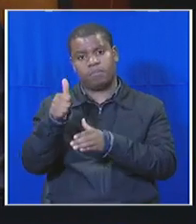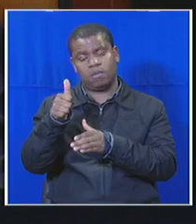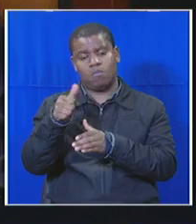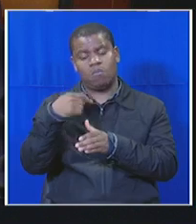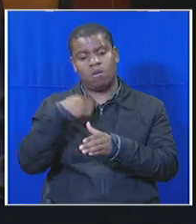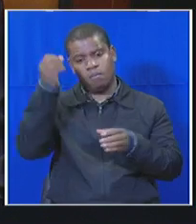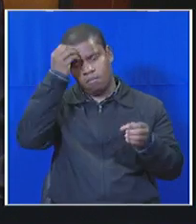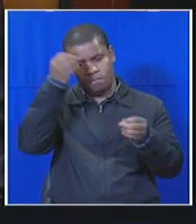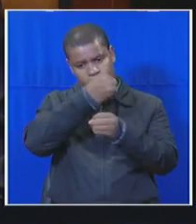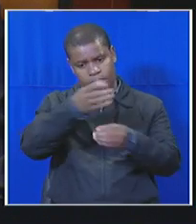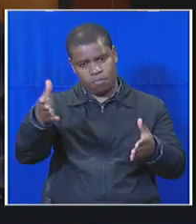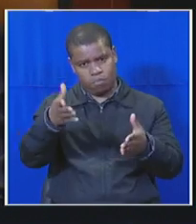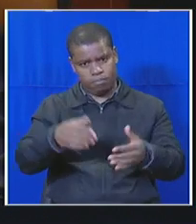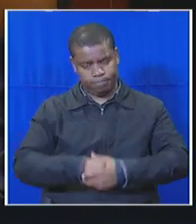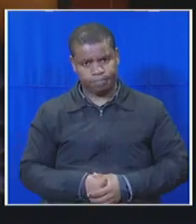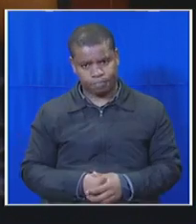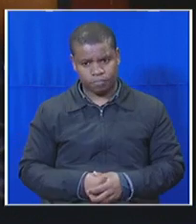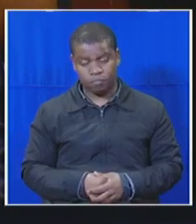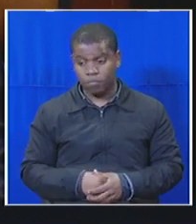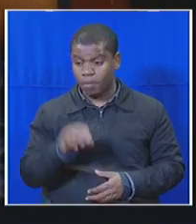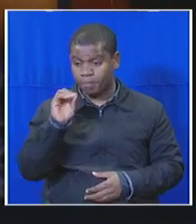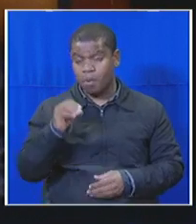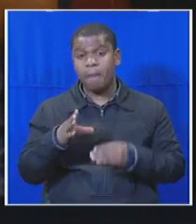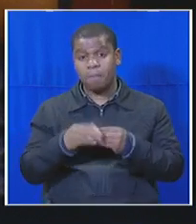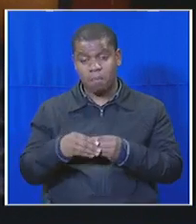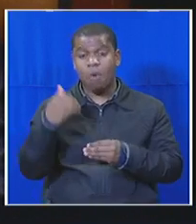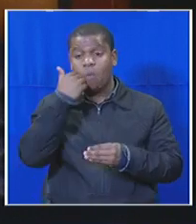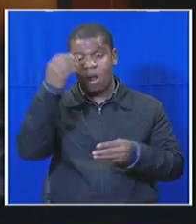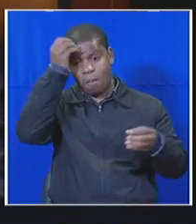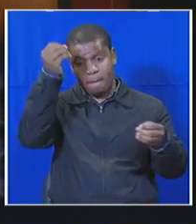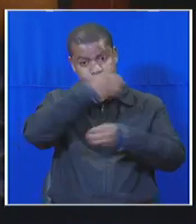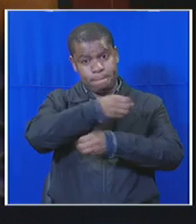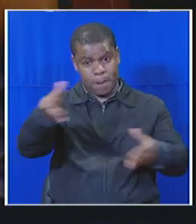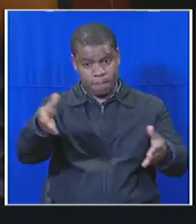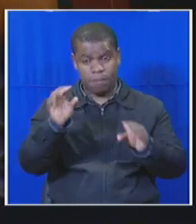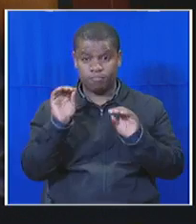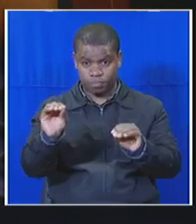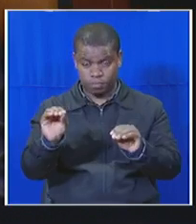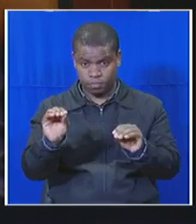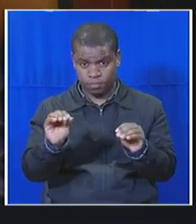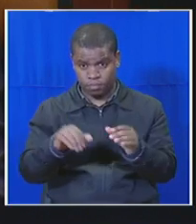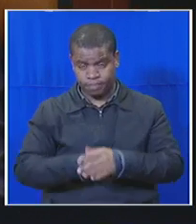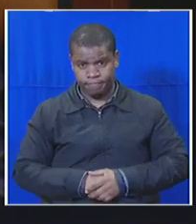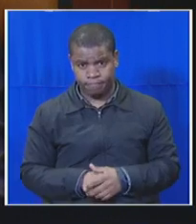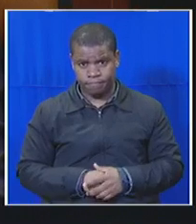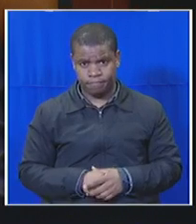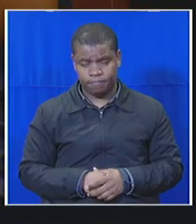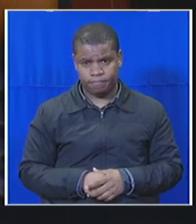come to notices of motion. Does any member wish to give a notice of motion?